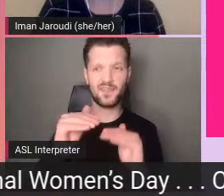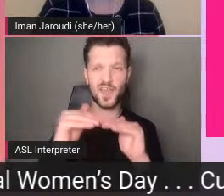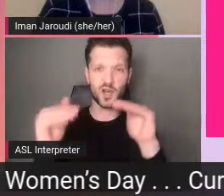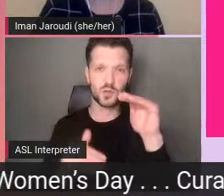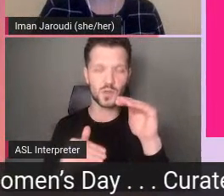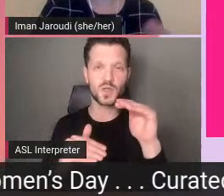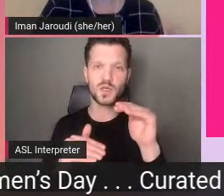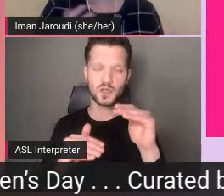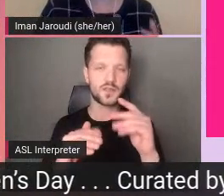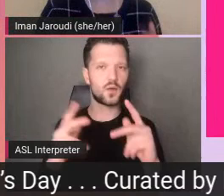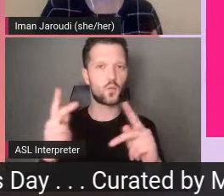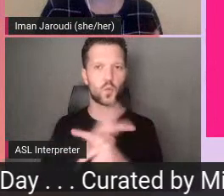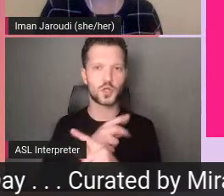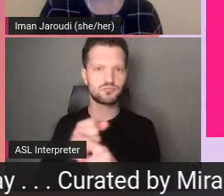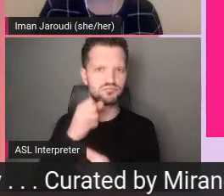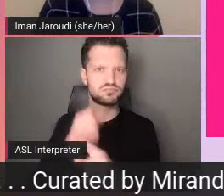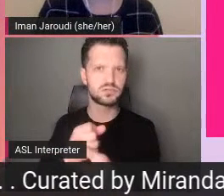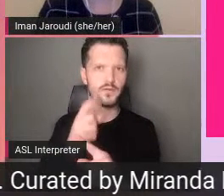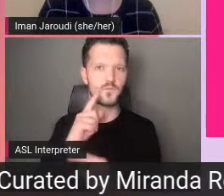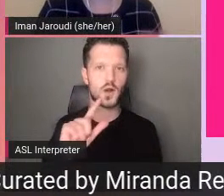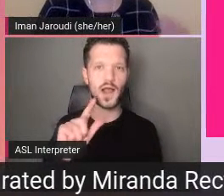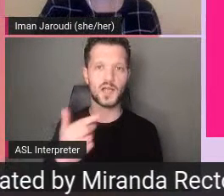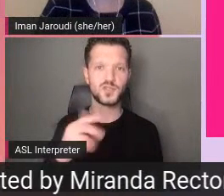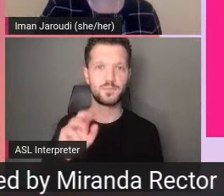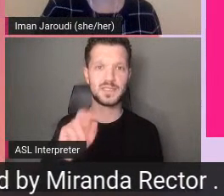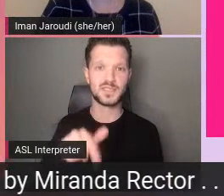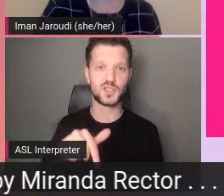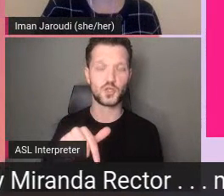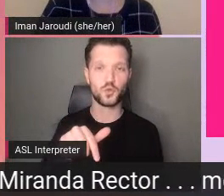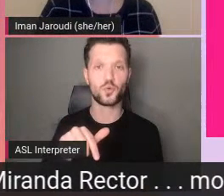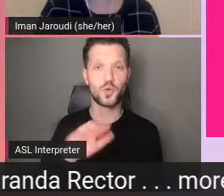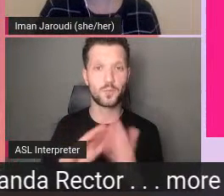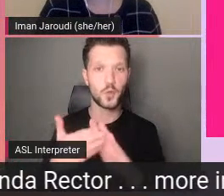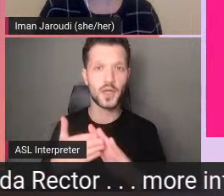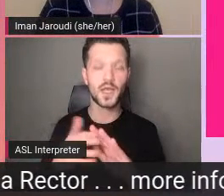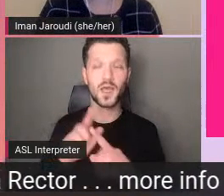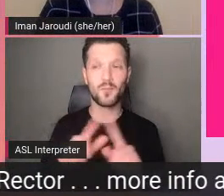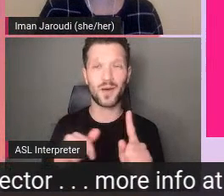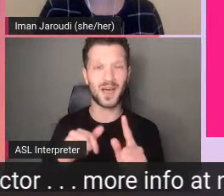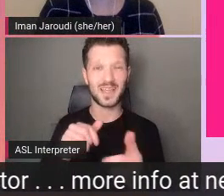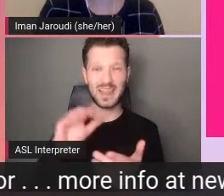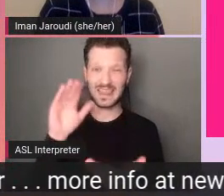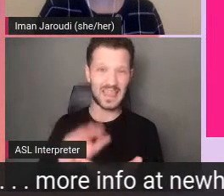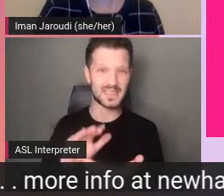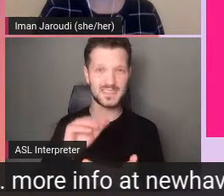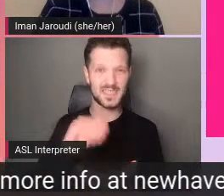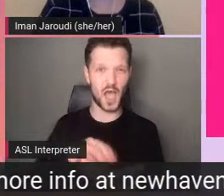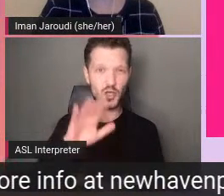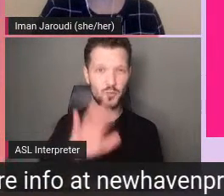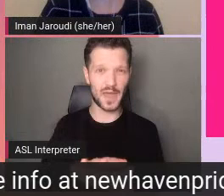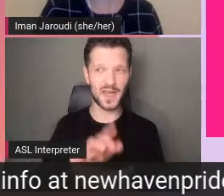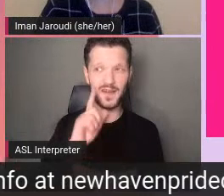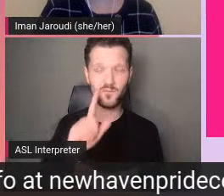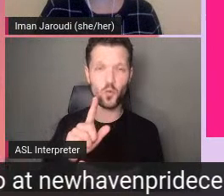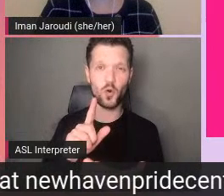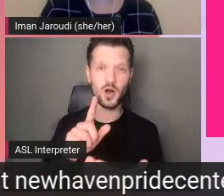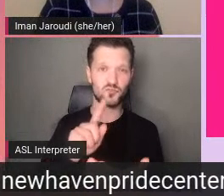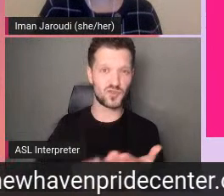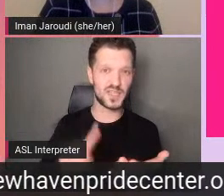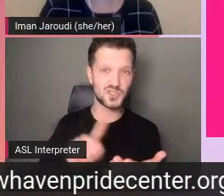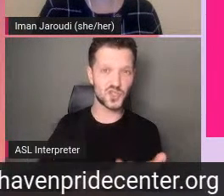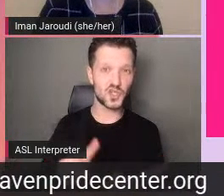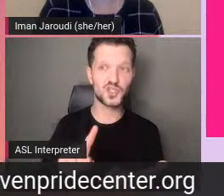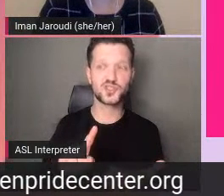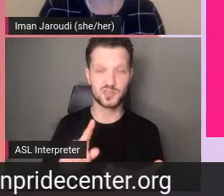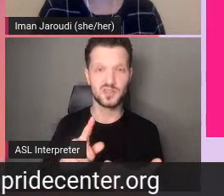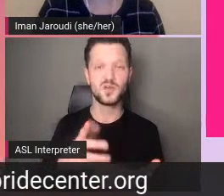What's overall less well documented in both social science research and public health research is the treatment of